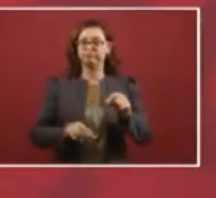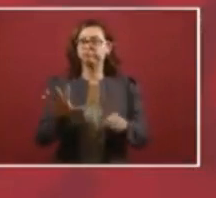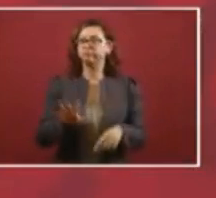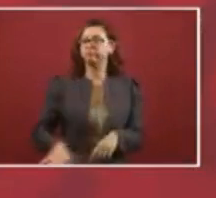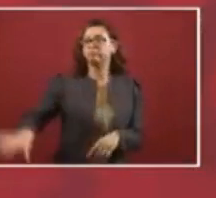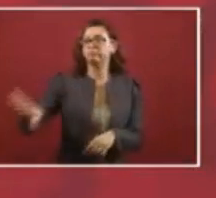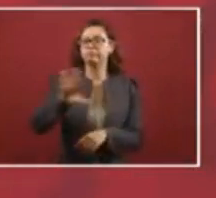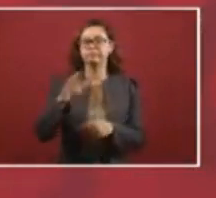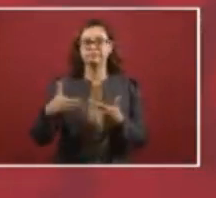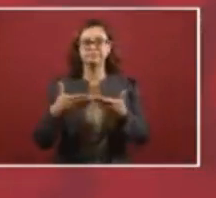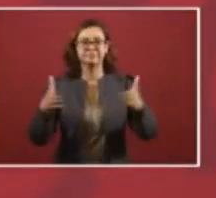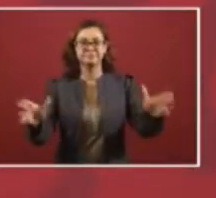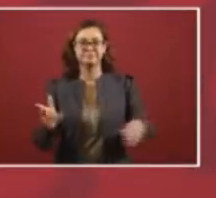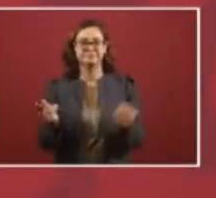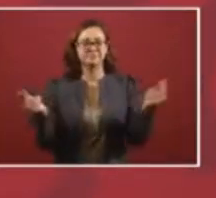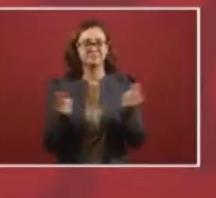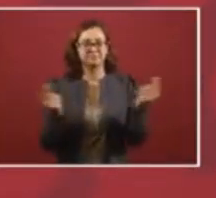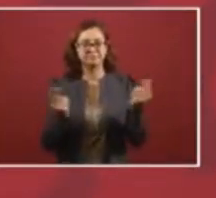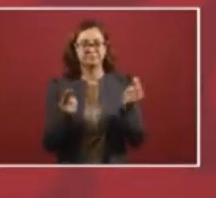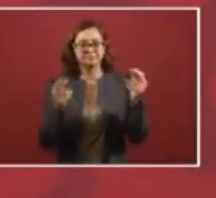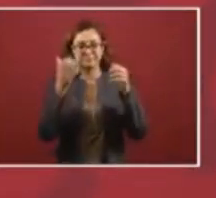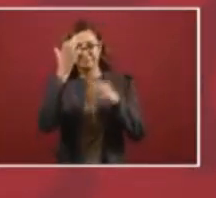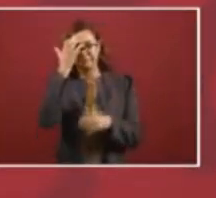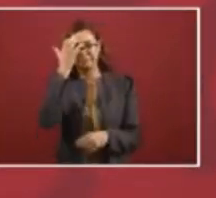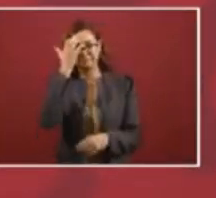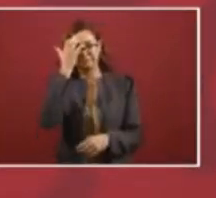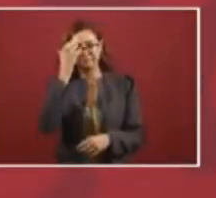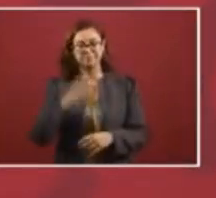public life of Mexico.